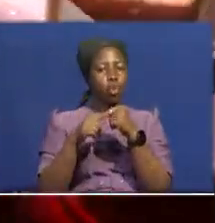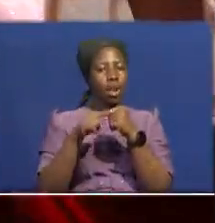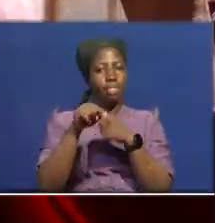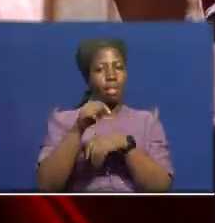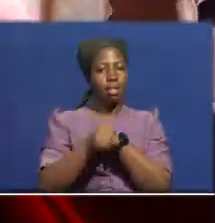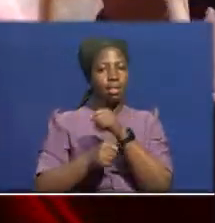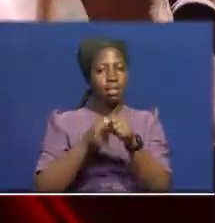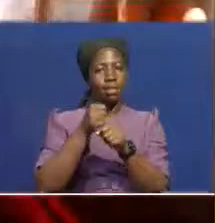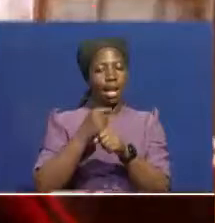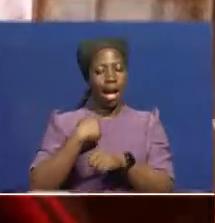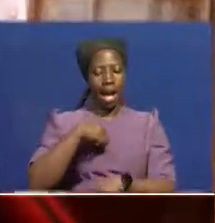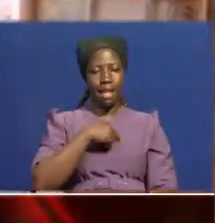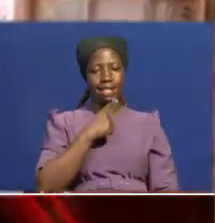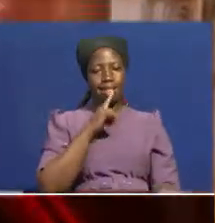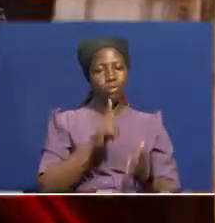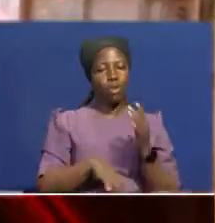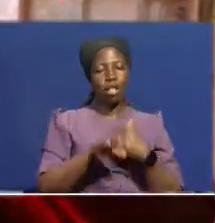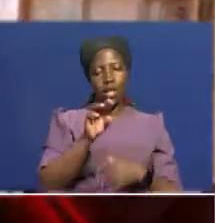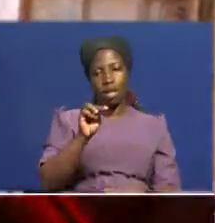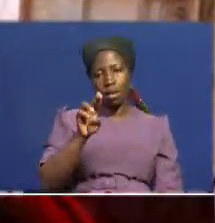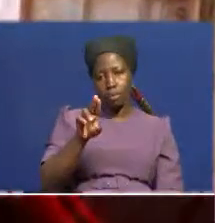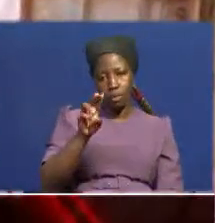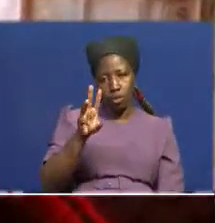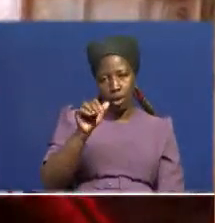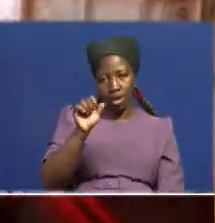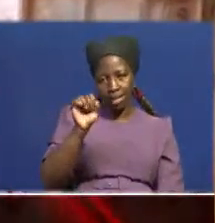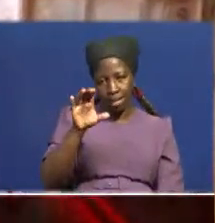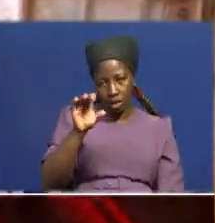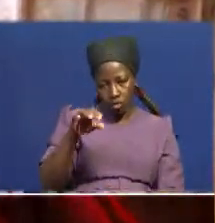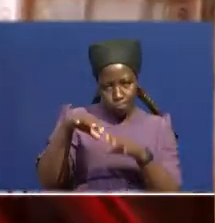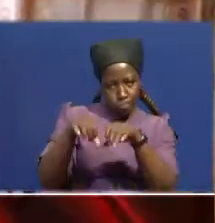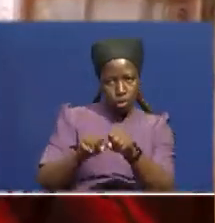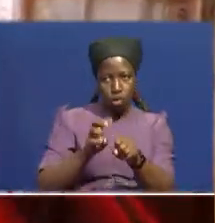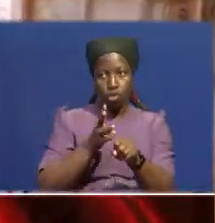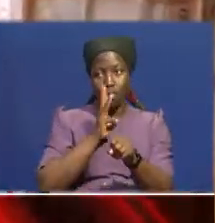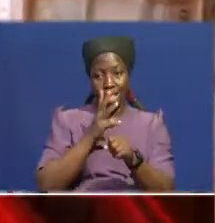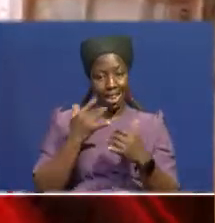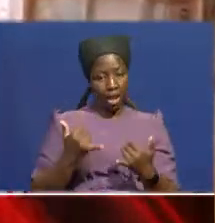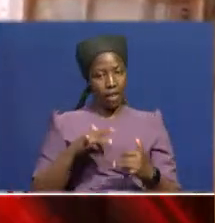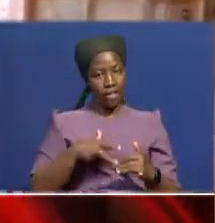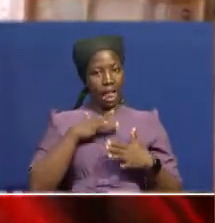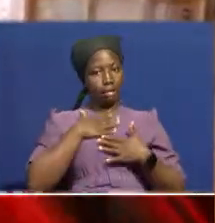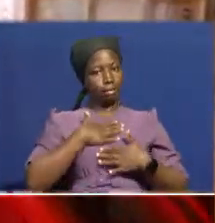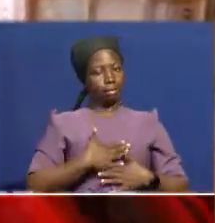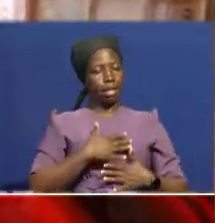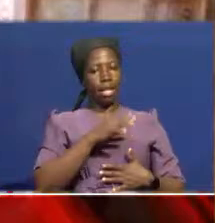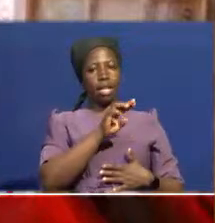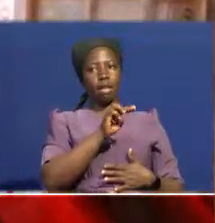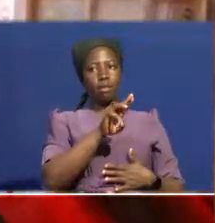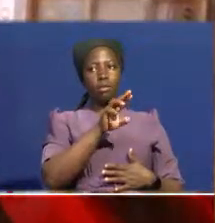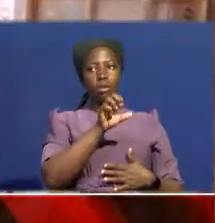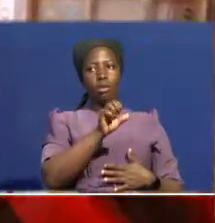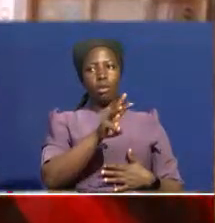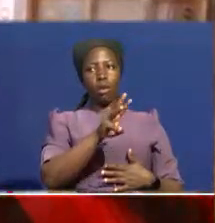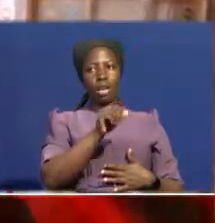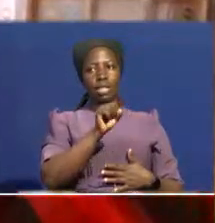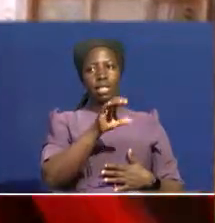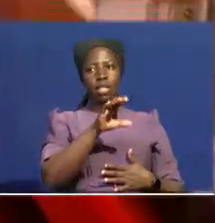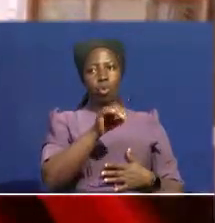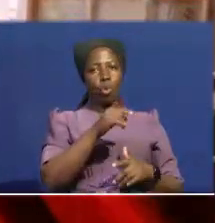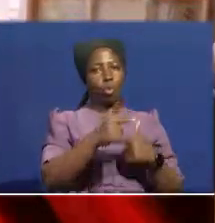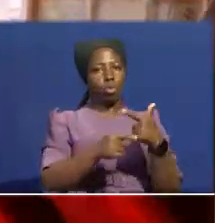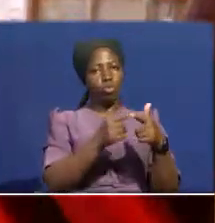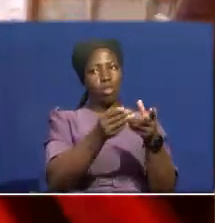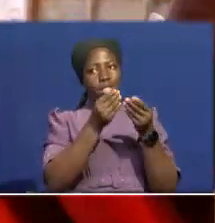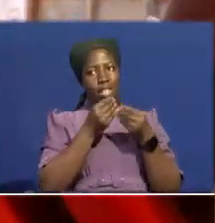Tangu museme muwasko ichukue maji, sisi tumetosheka. Na wacha hiyo kabuni hiyo inaitwa muwasko iendelee na kutupea maji. Saa